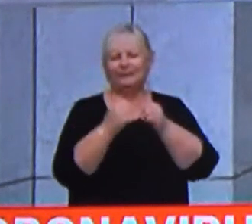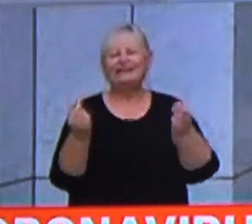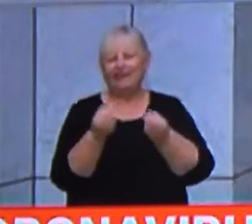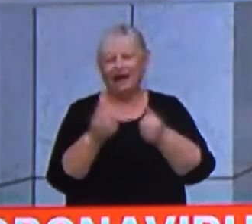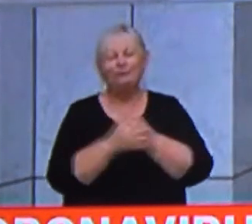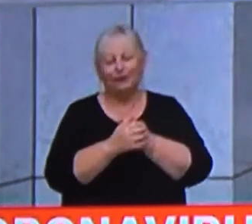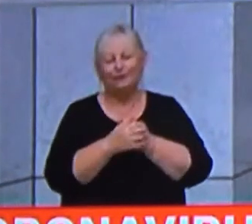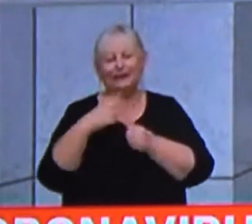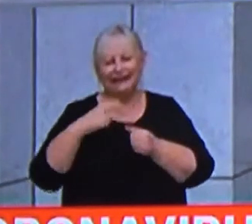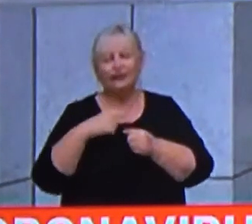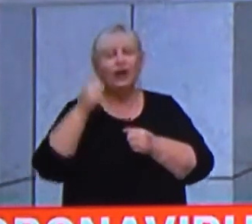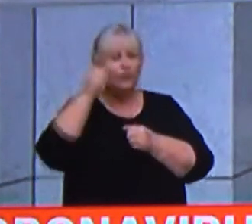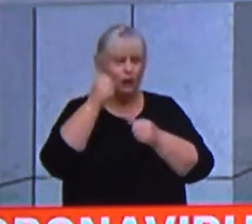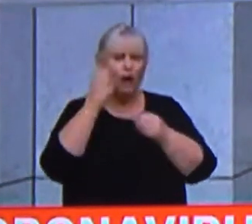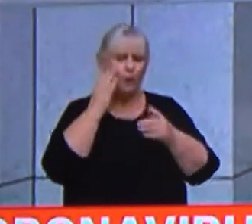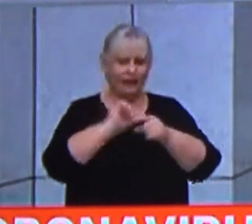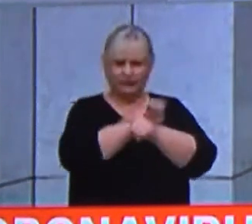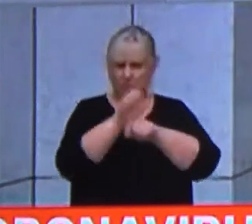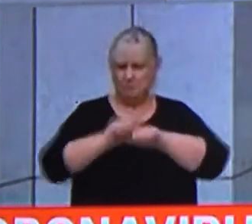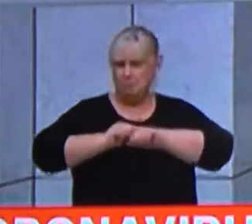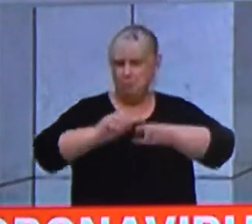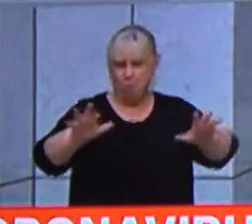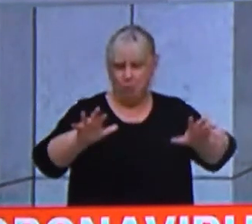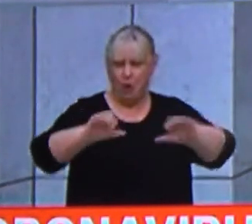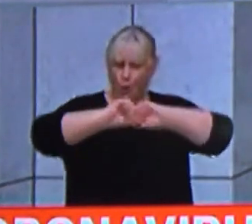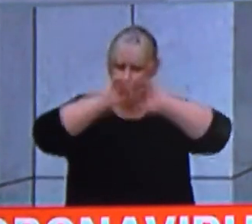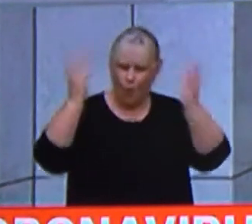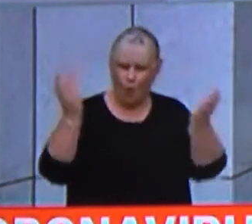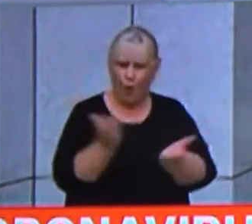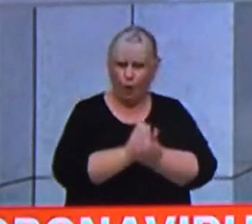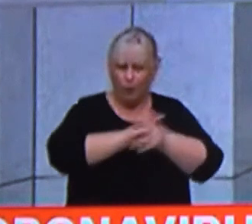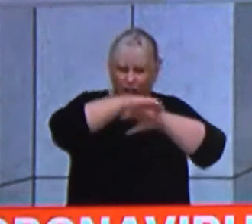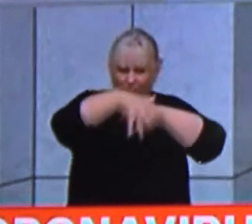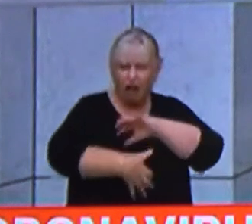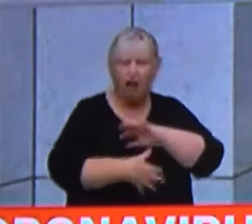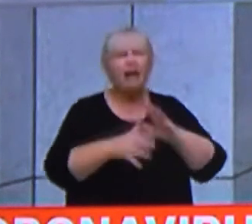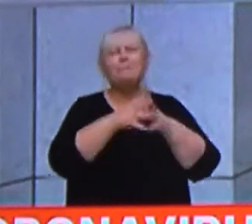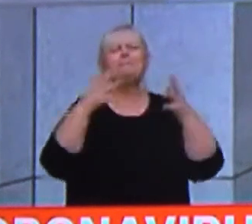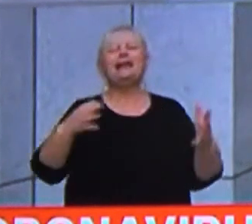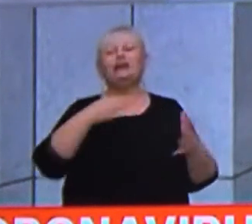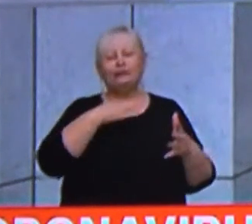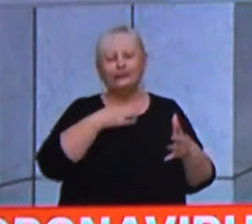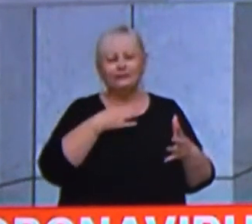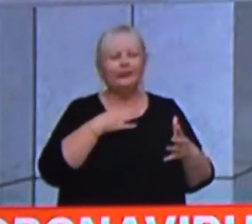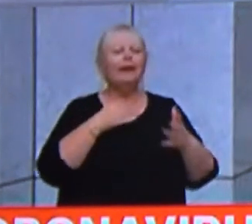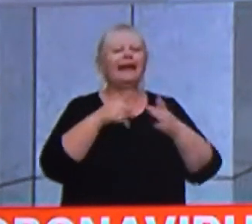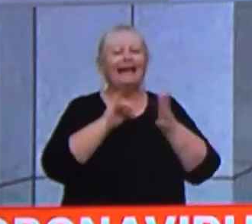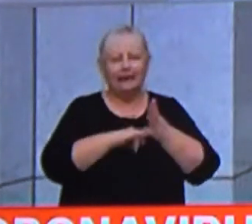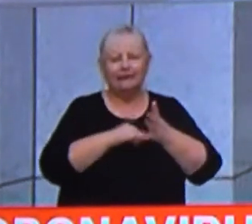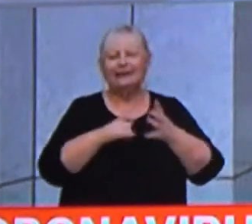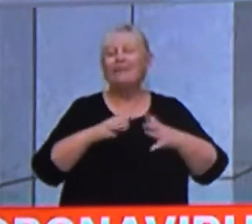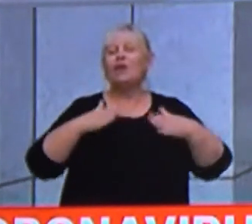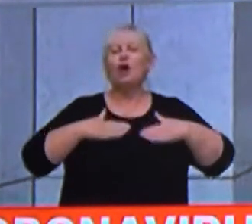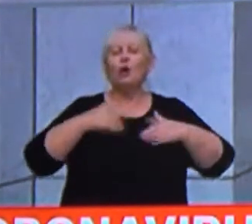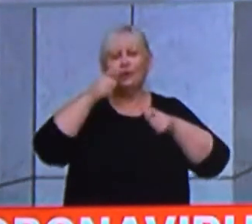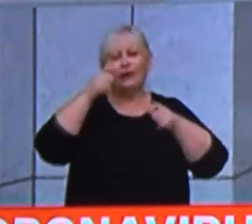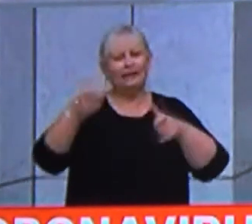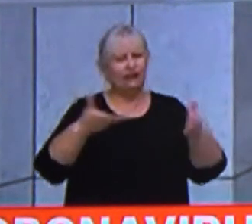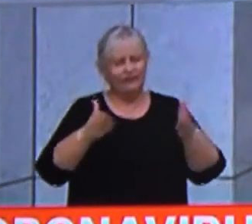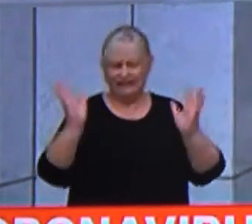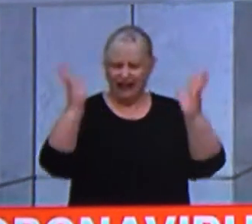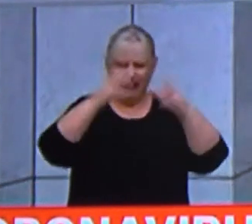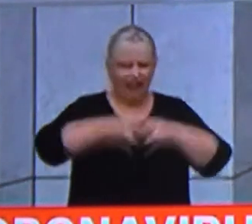certainly something we would all embrace. But the reality is that for too many, it is not safe. And for